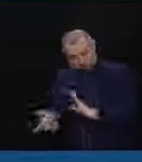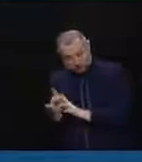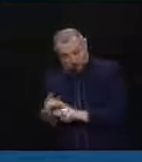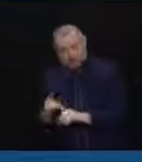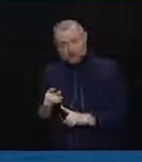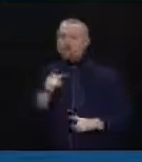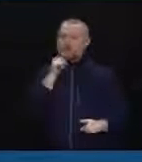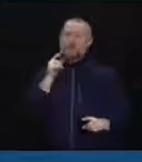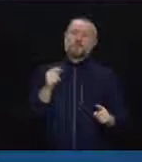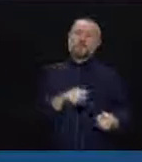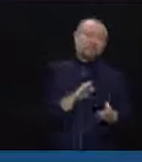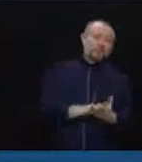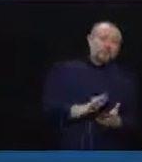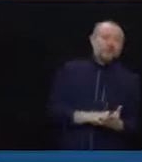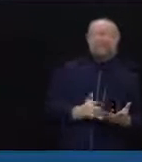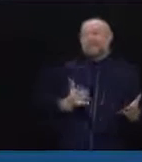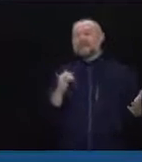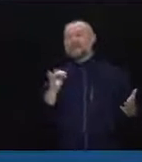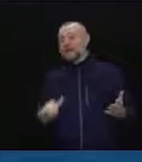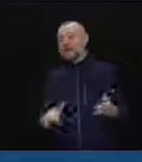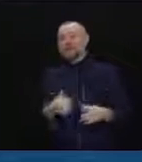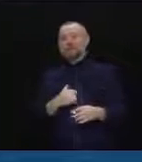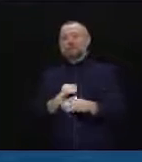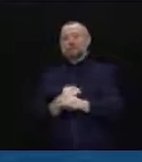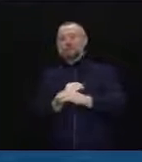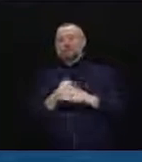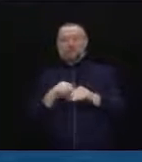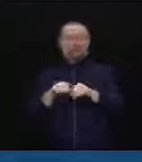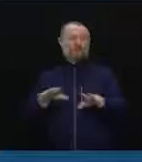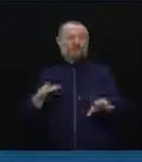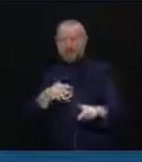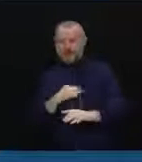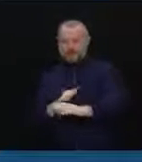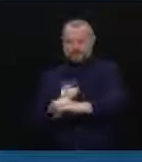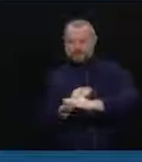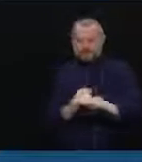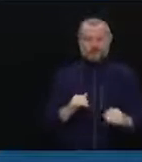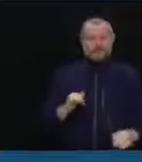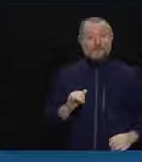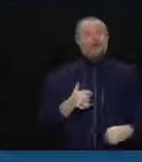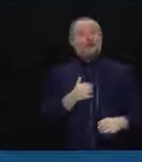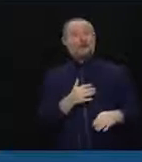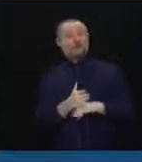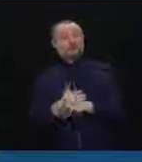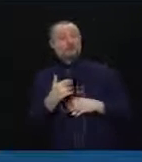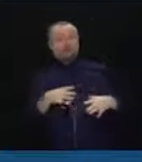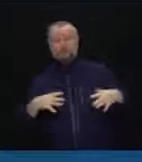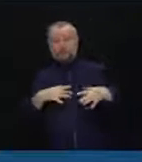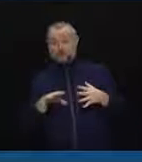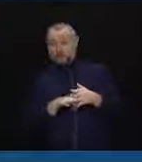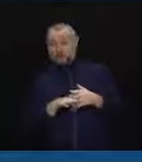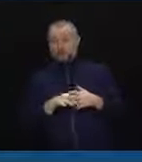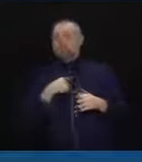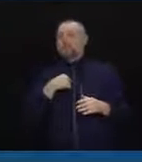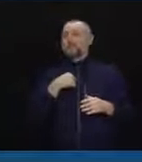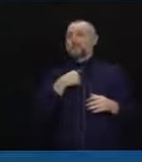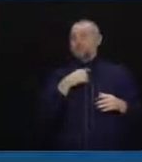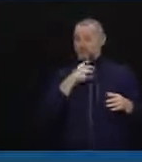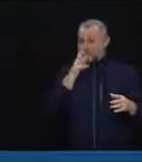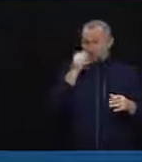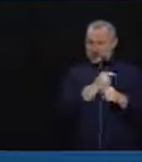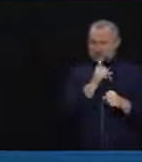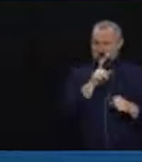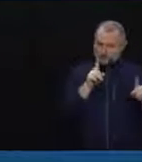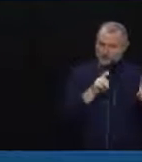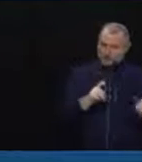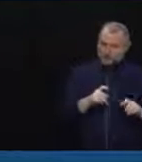So after this break, parents will have test kits for their children. We want them to test the